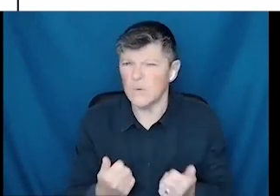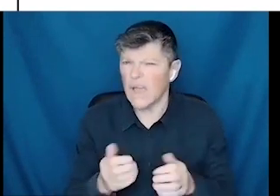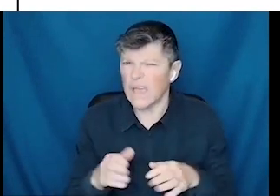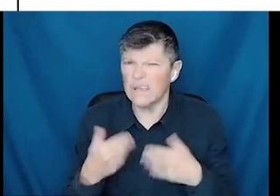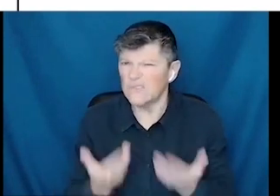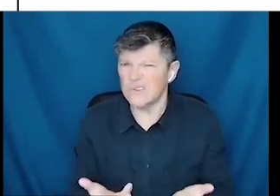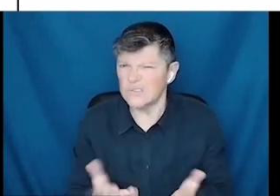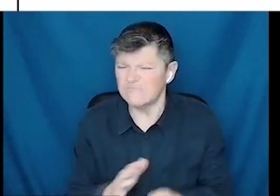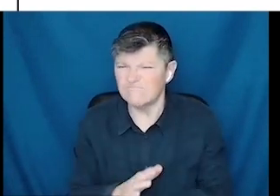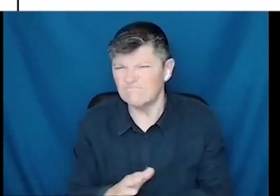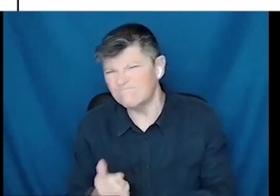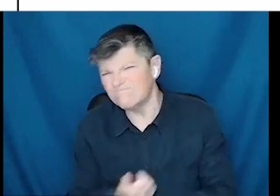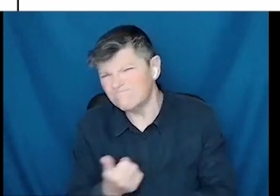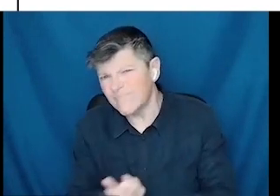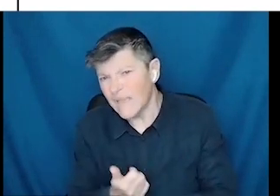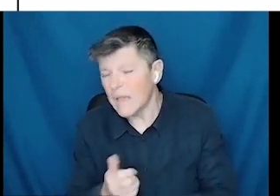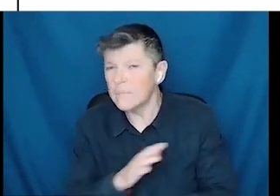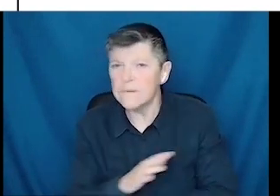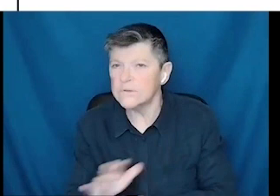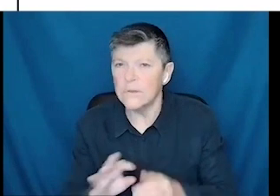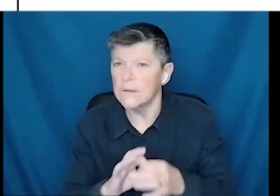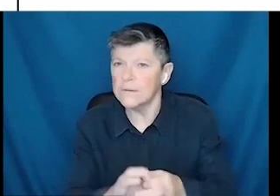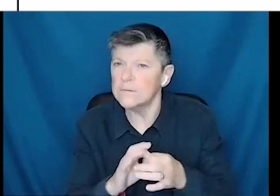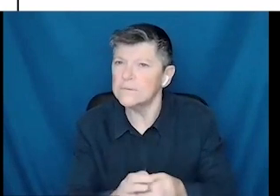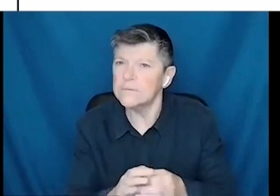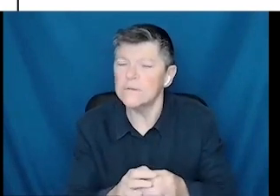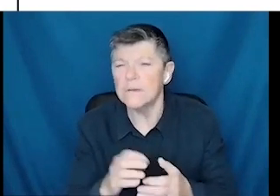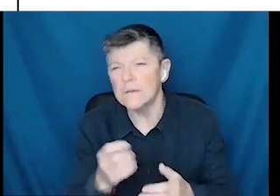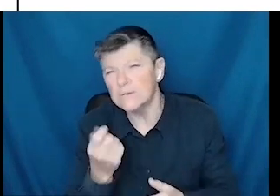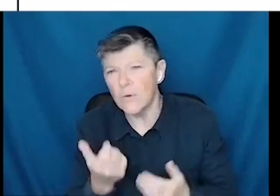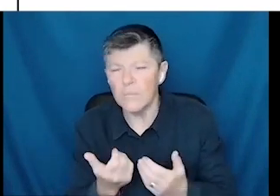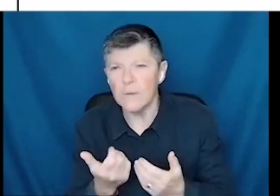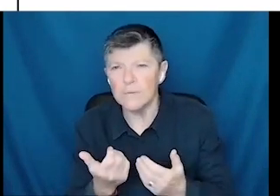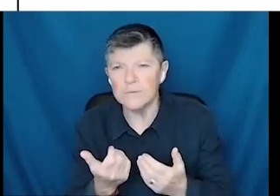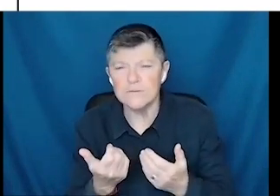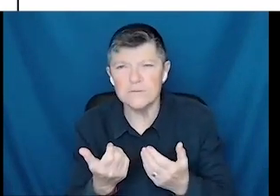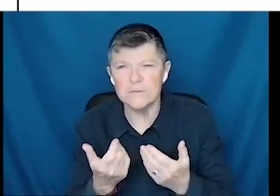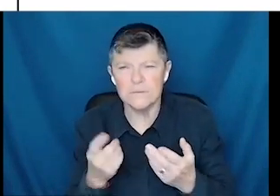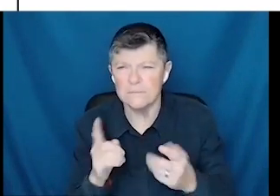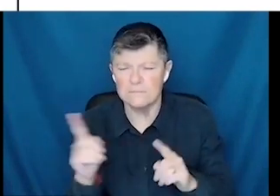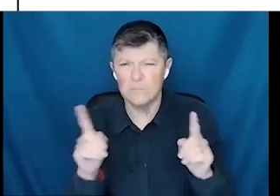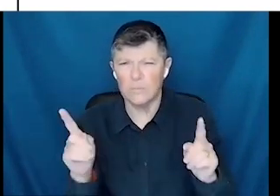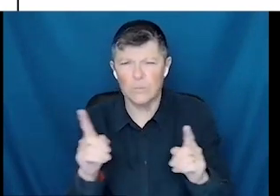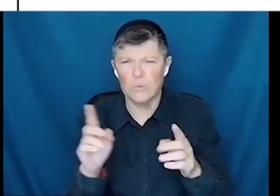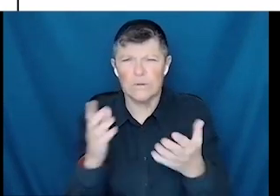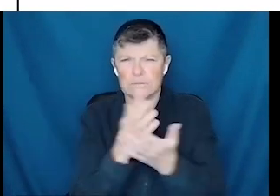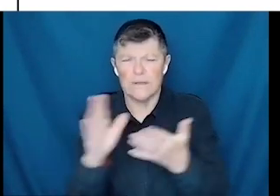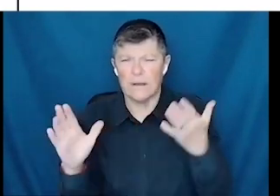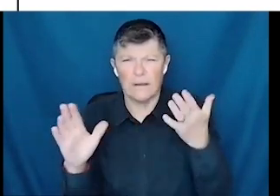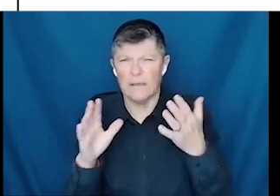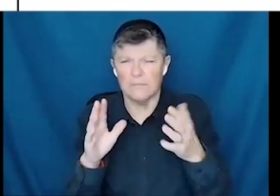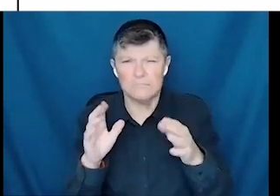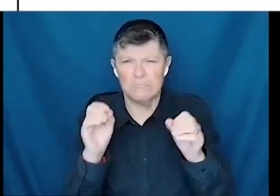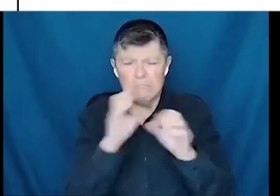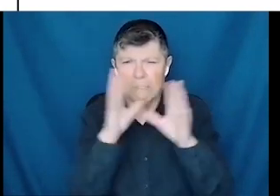very engaging. It's almost quite abstract, especially with that second question. Like, what questions am I talking about?